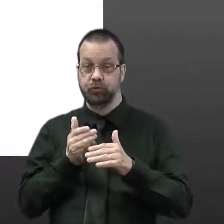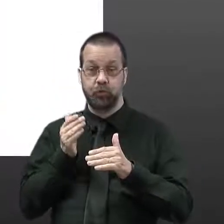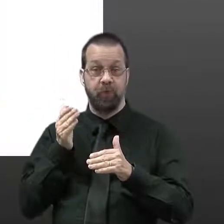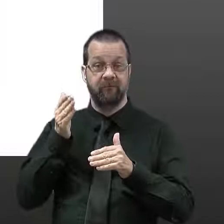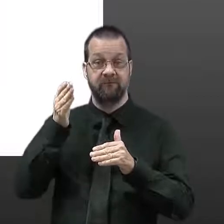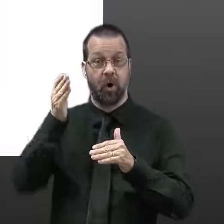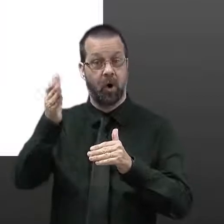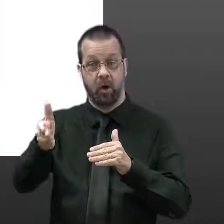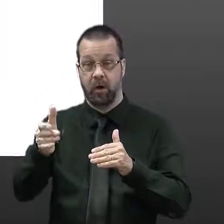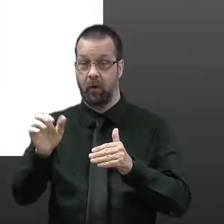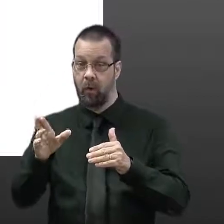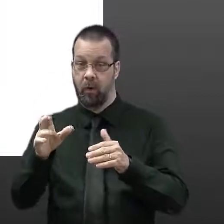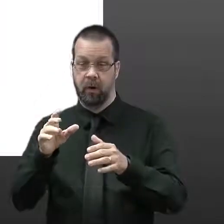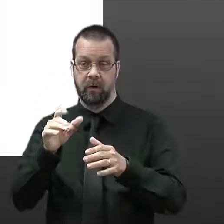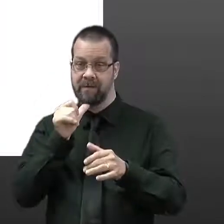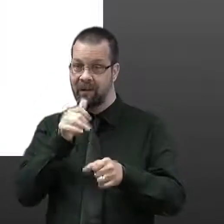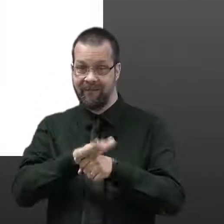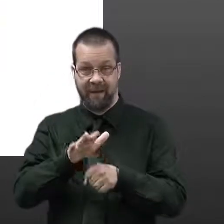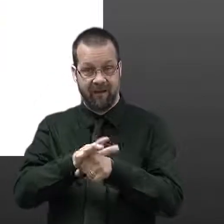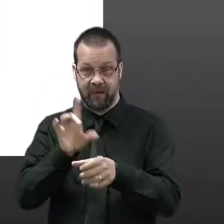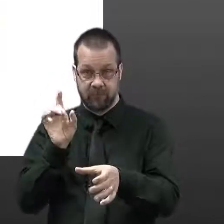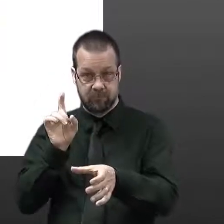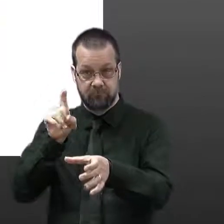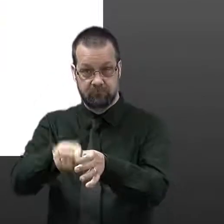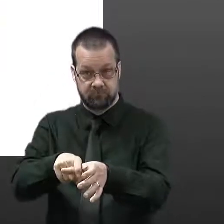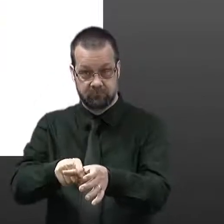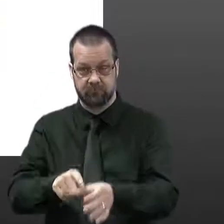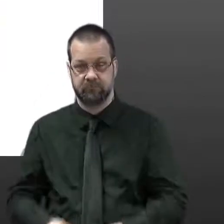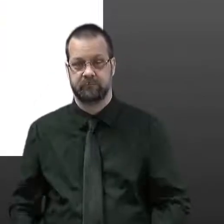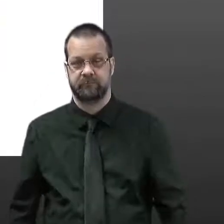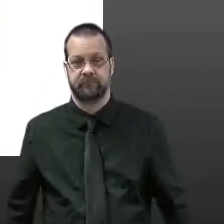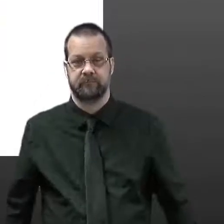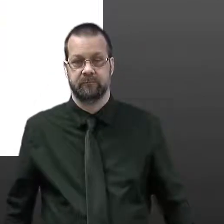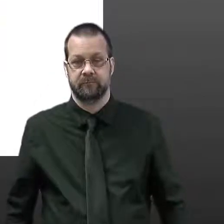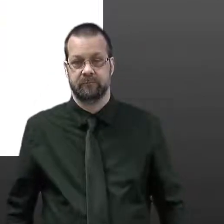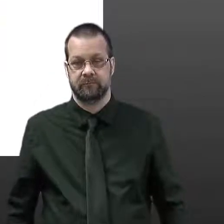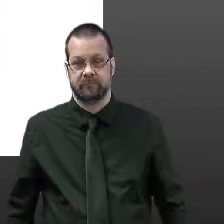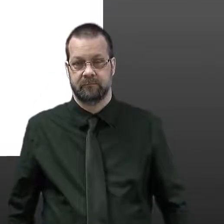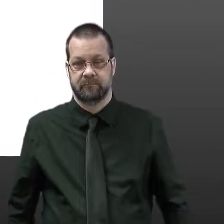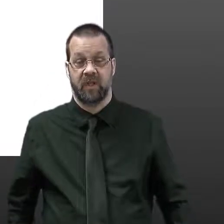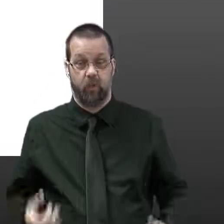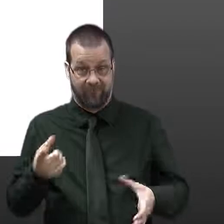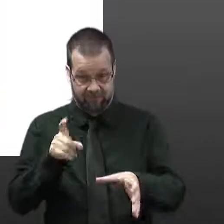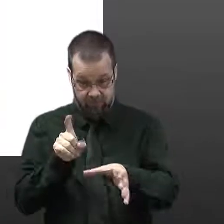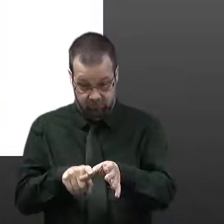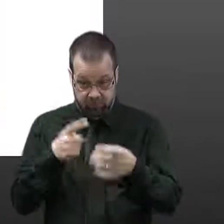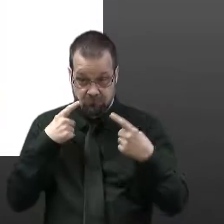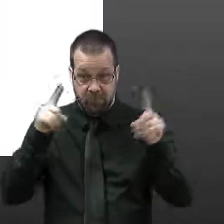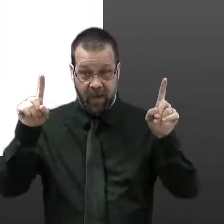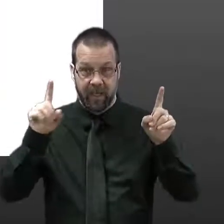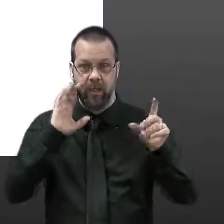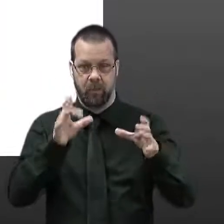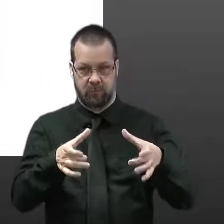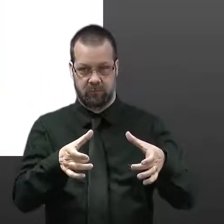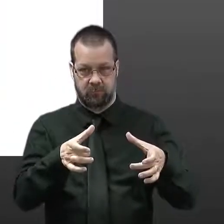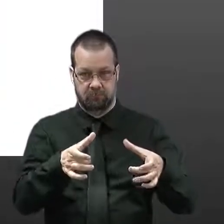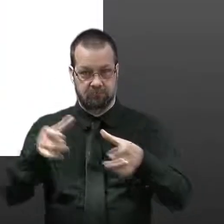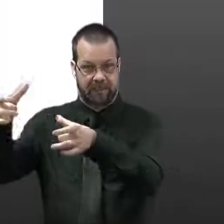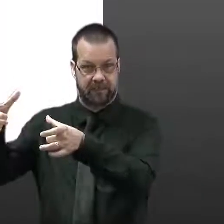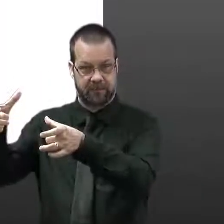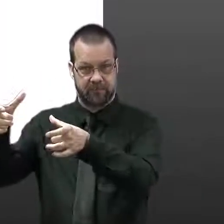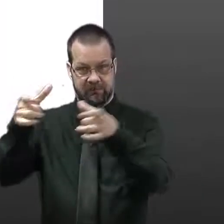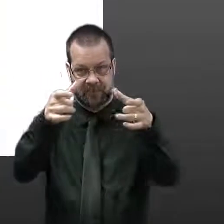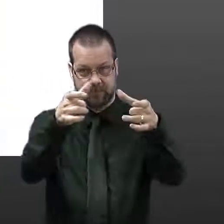went too far or too little power. And then the hoop will move after you make